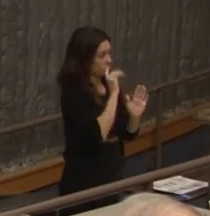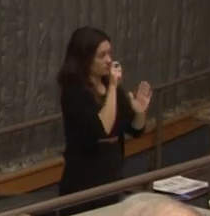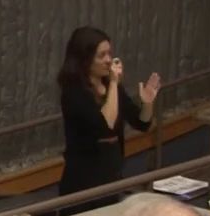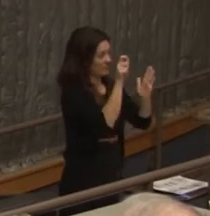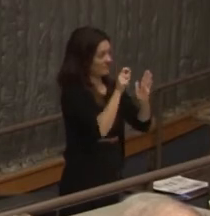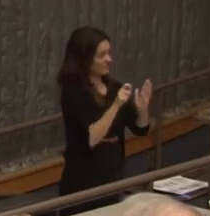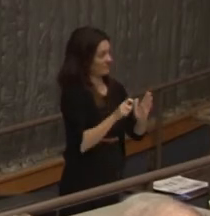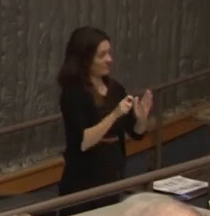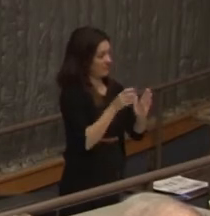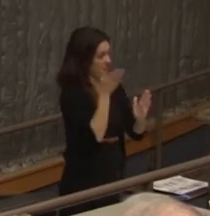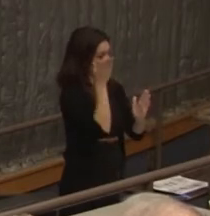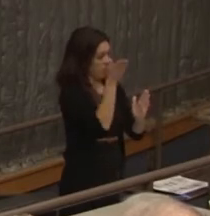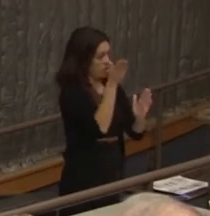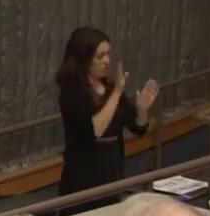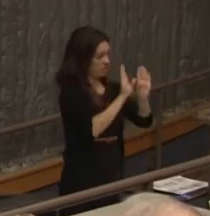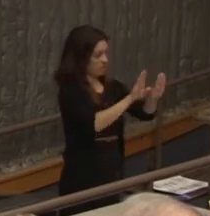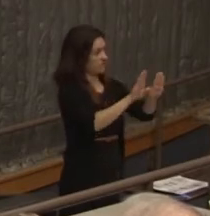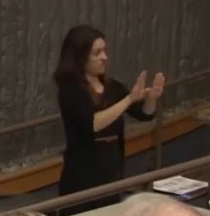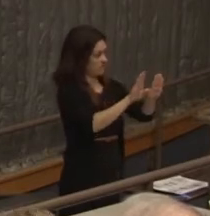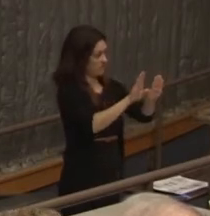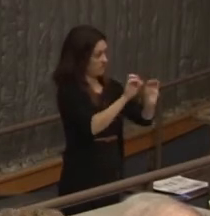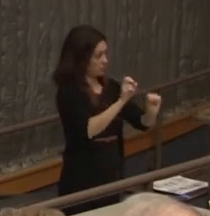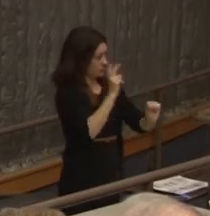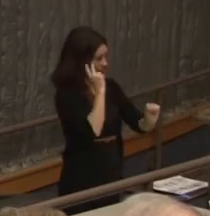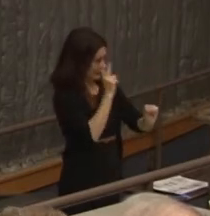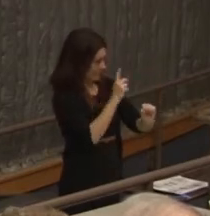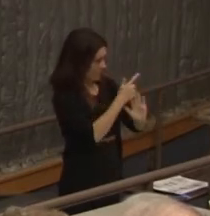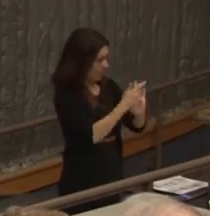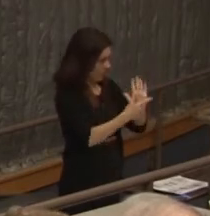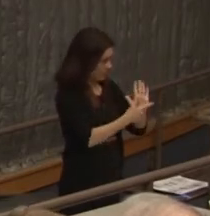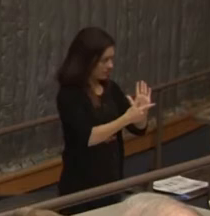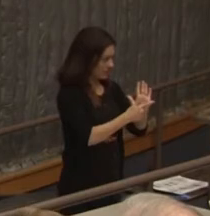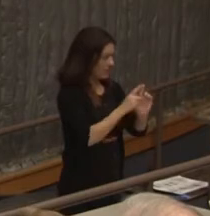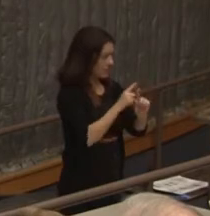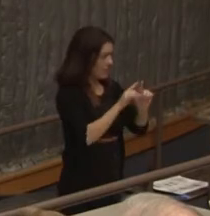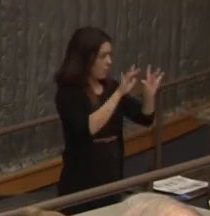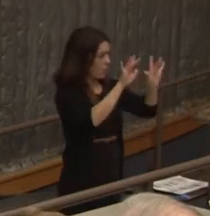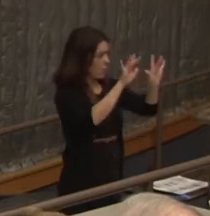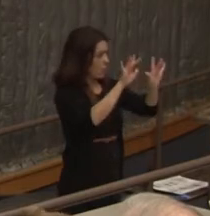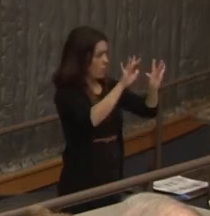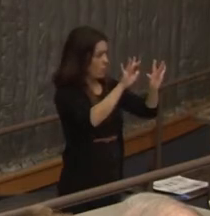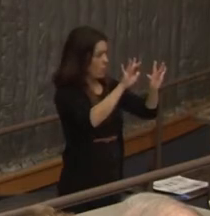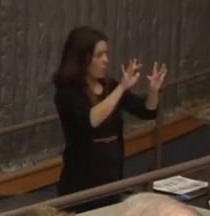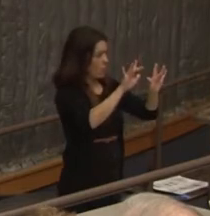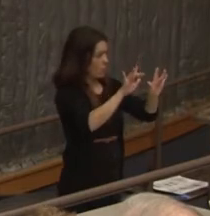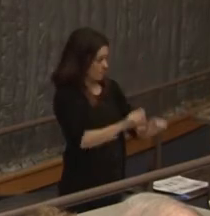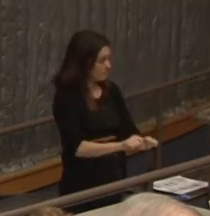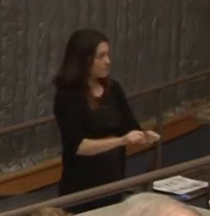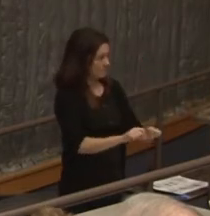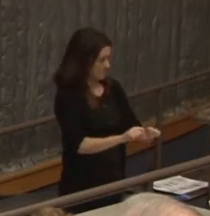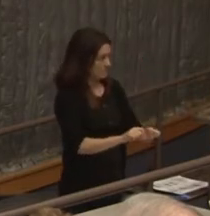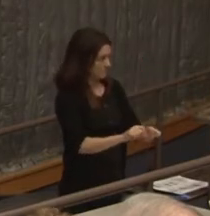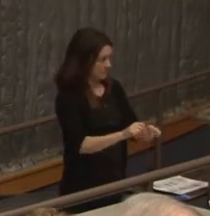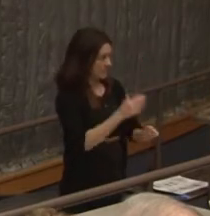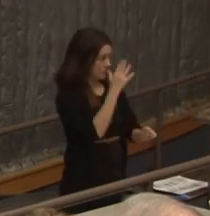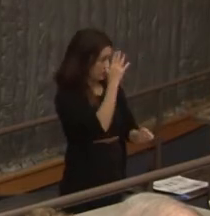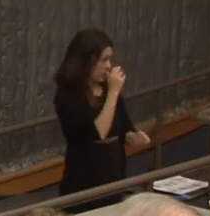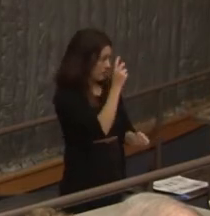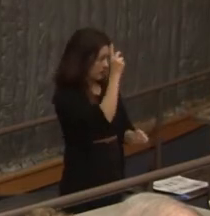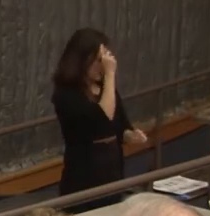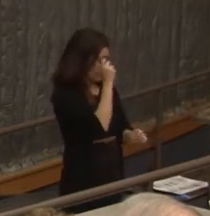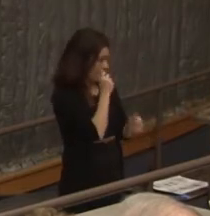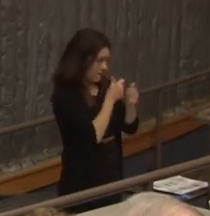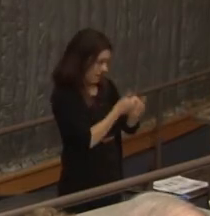if we had to write the 10 commandments today, or scripture, how would we include the history